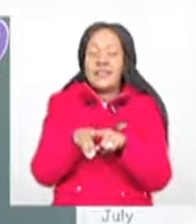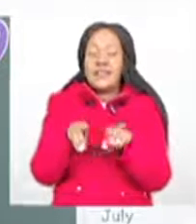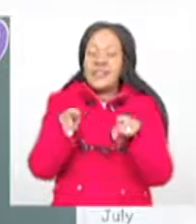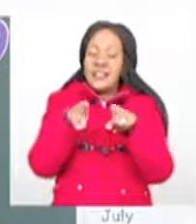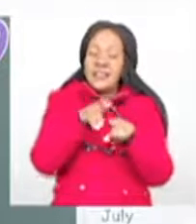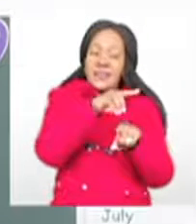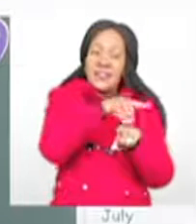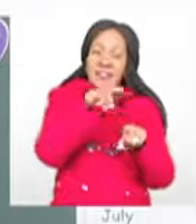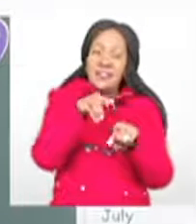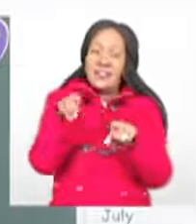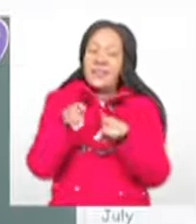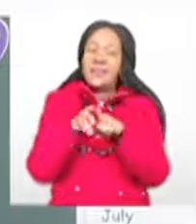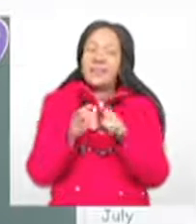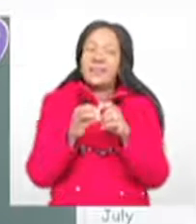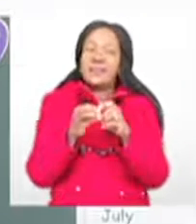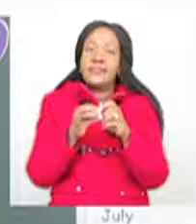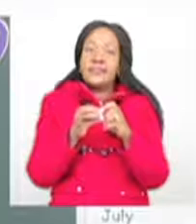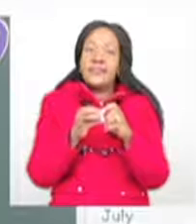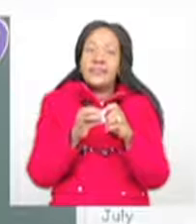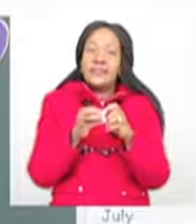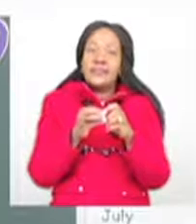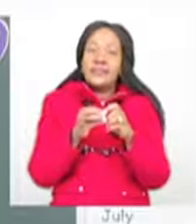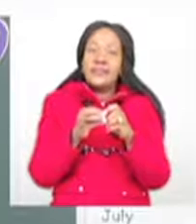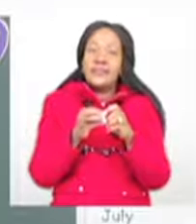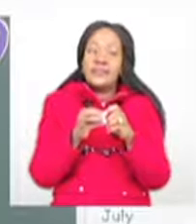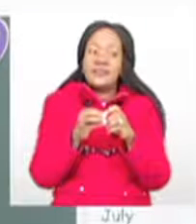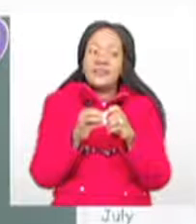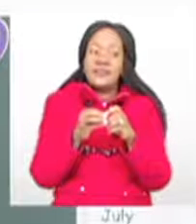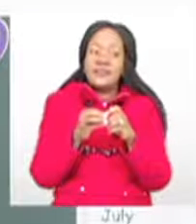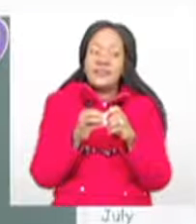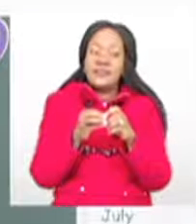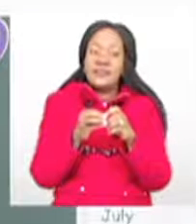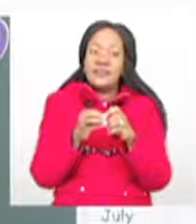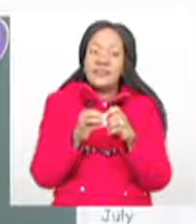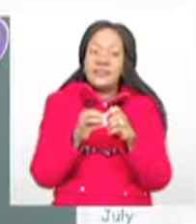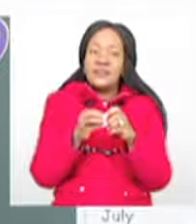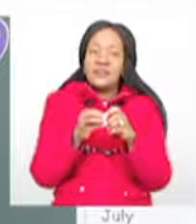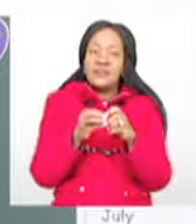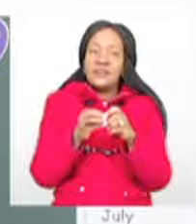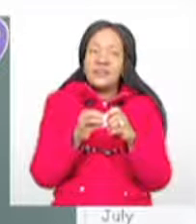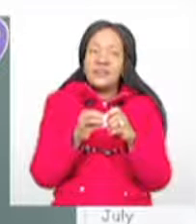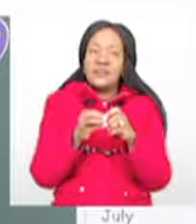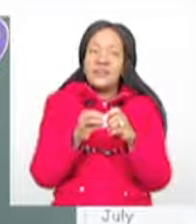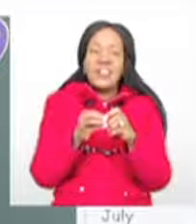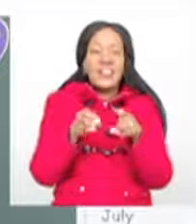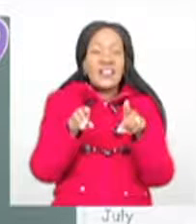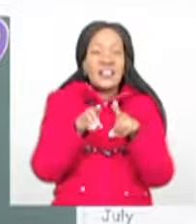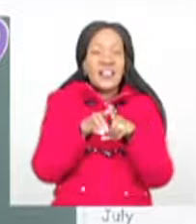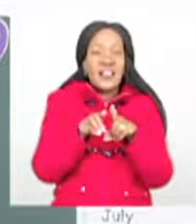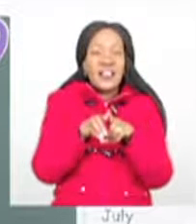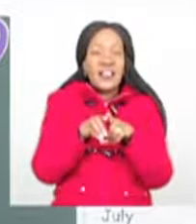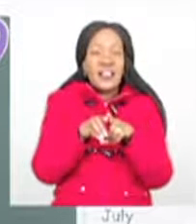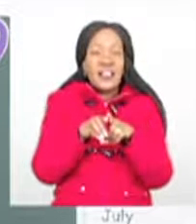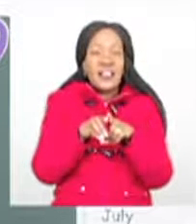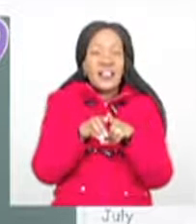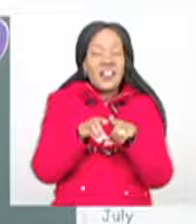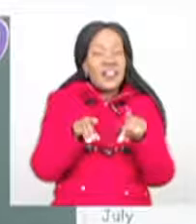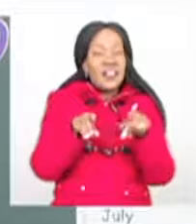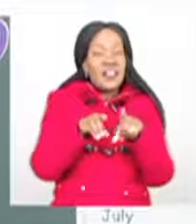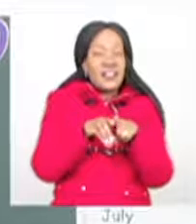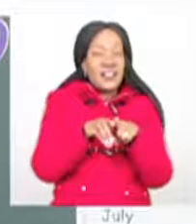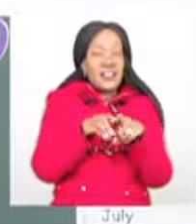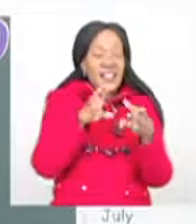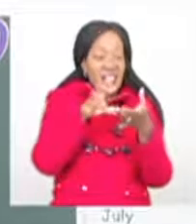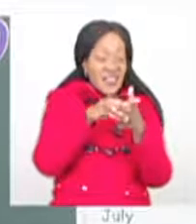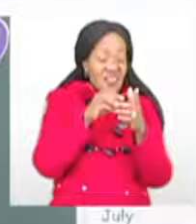We have copied the first shape, and then we need to copy the second shape that follows.